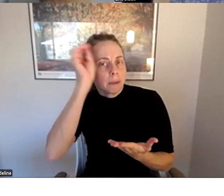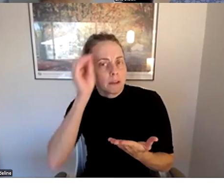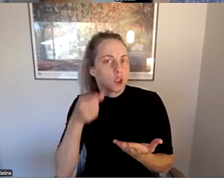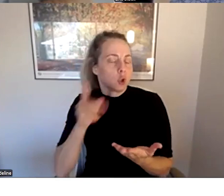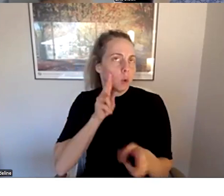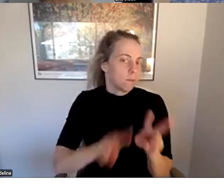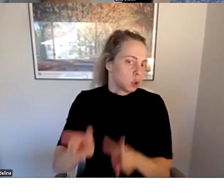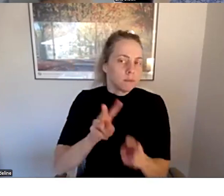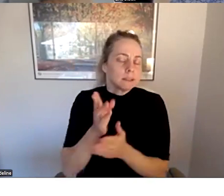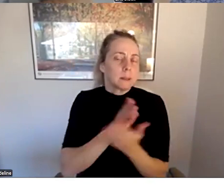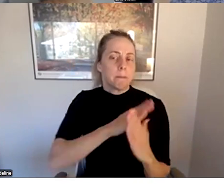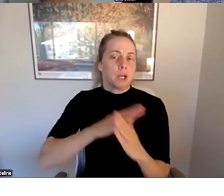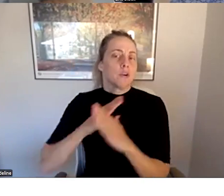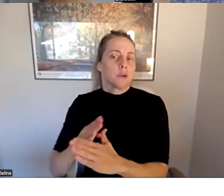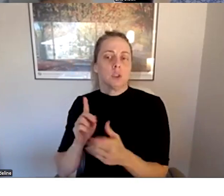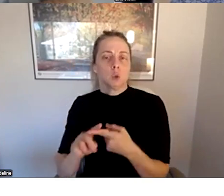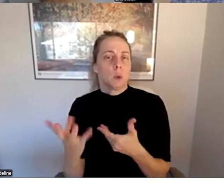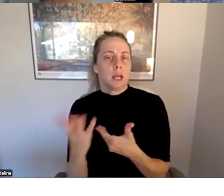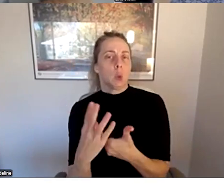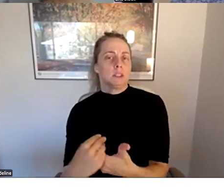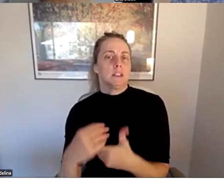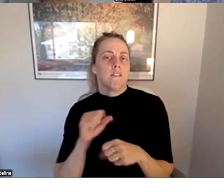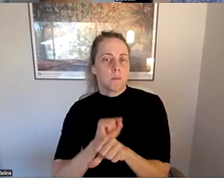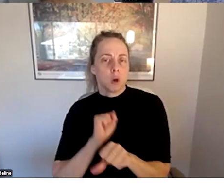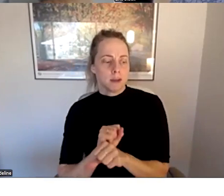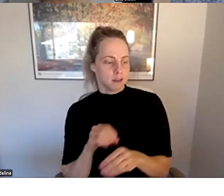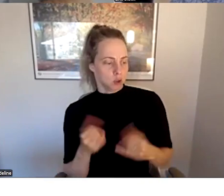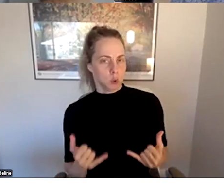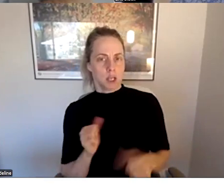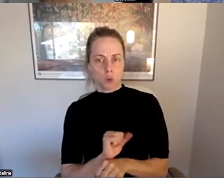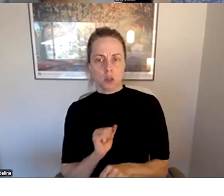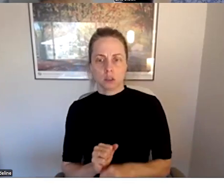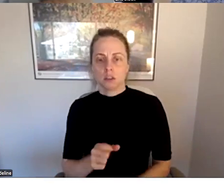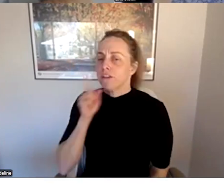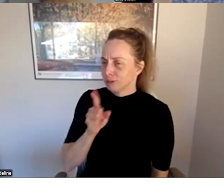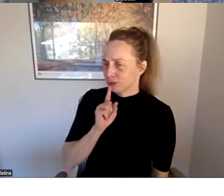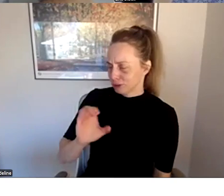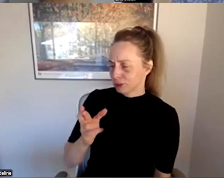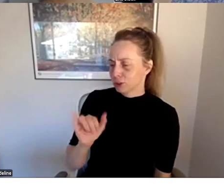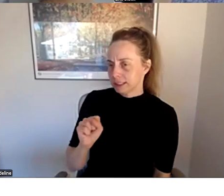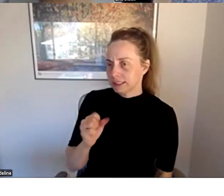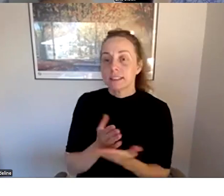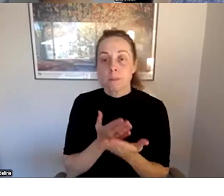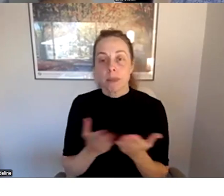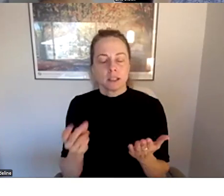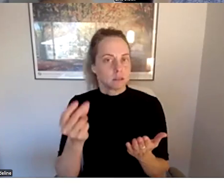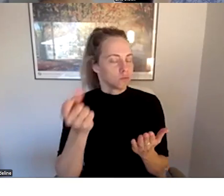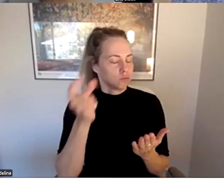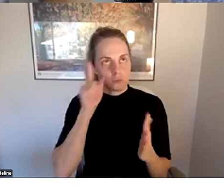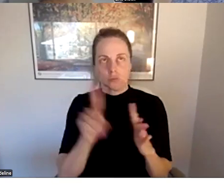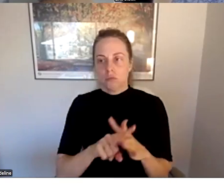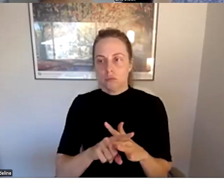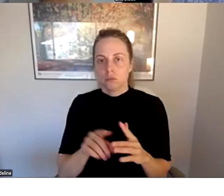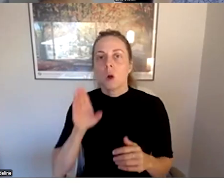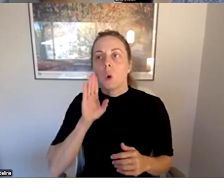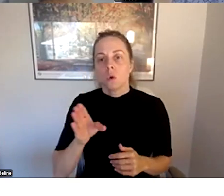are some barriers to inclusive employment in today's workplace? For sure, Chris. Some of the things that immediately come to mind would be